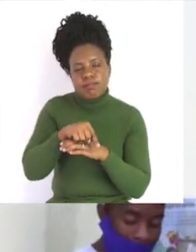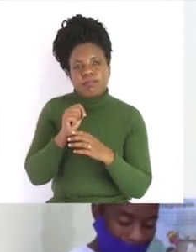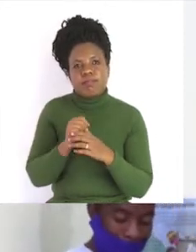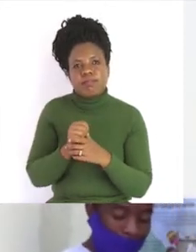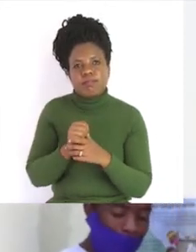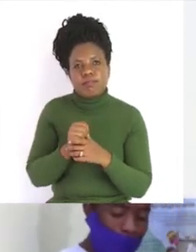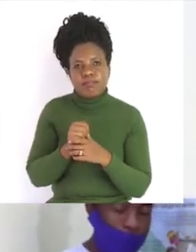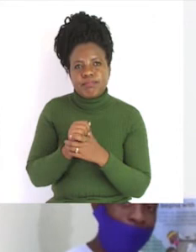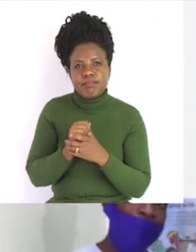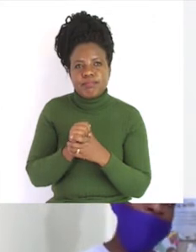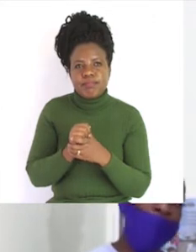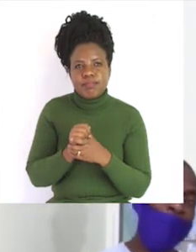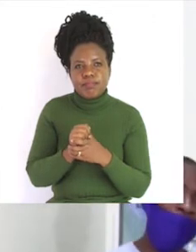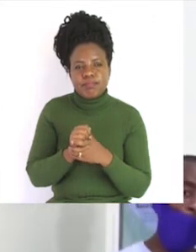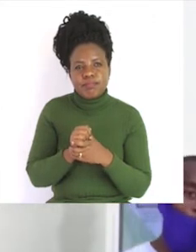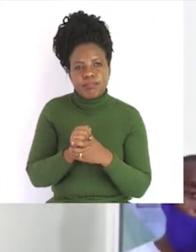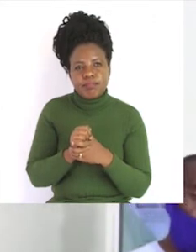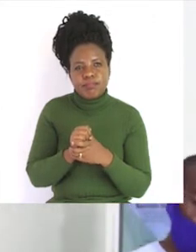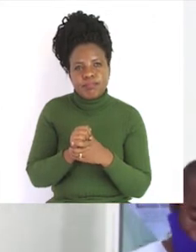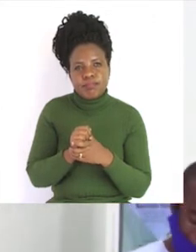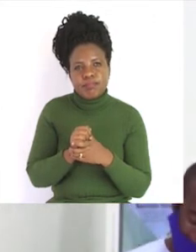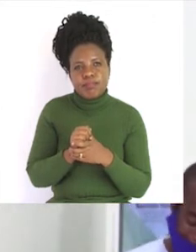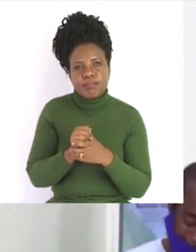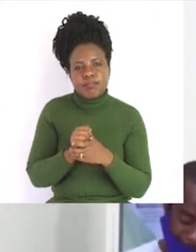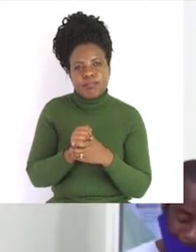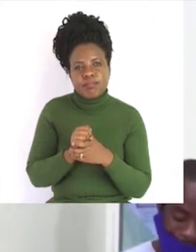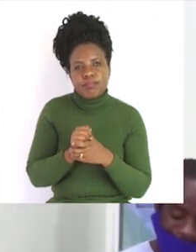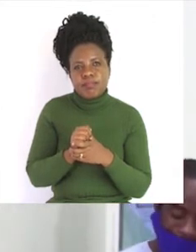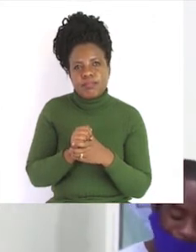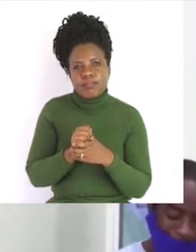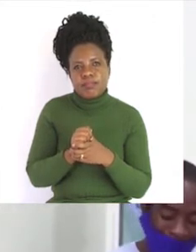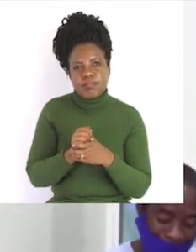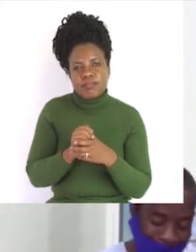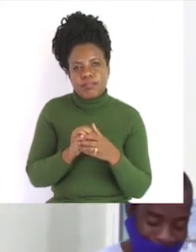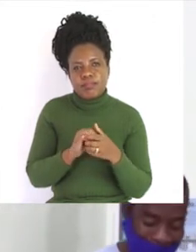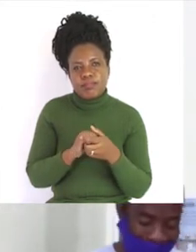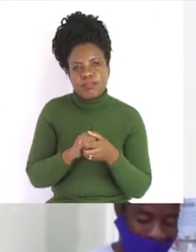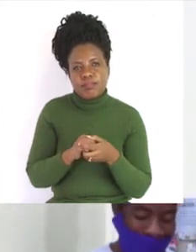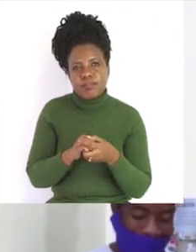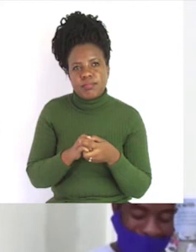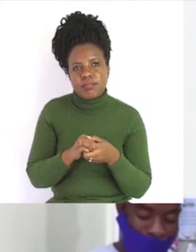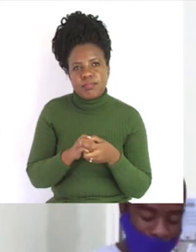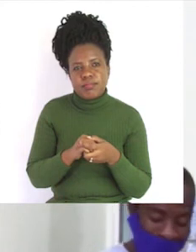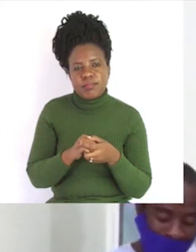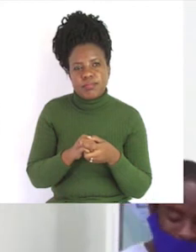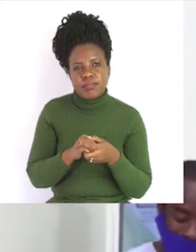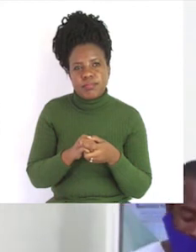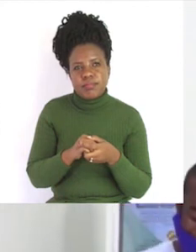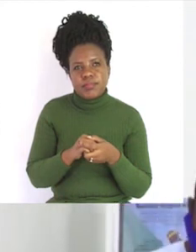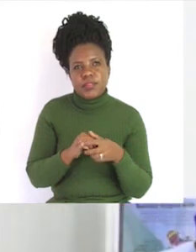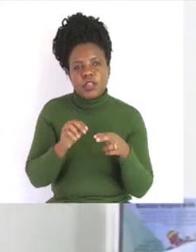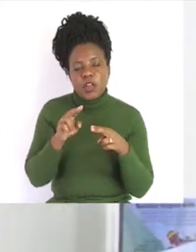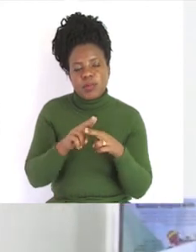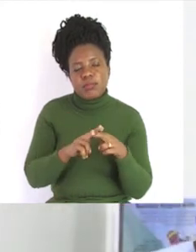denominator so that we can find out what our answer will be. In other words, we're going to